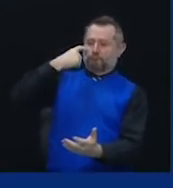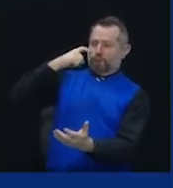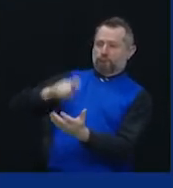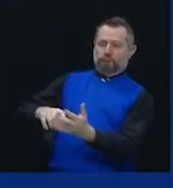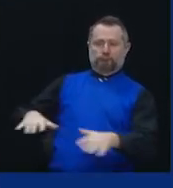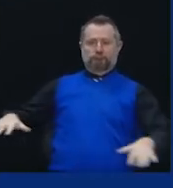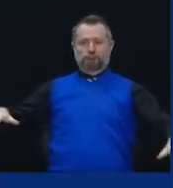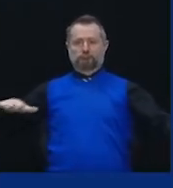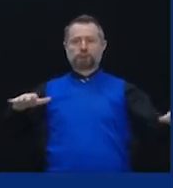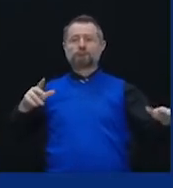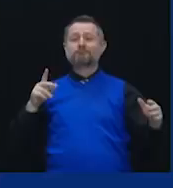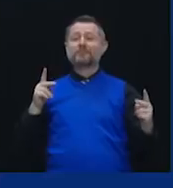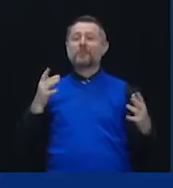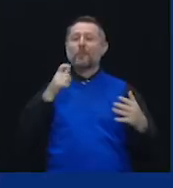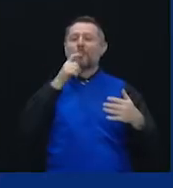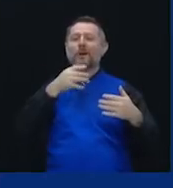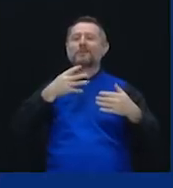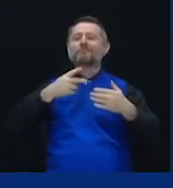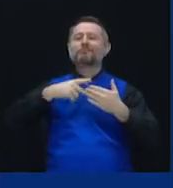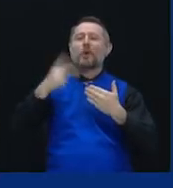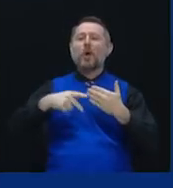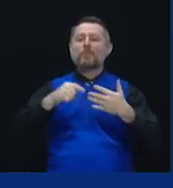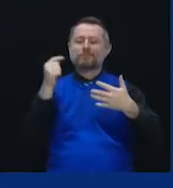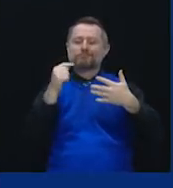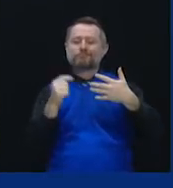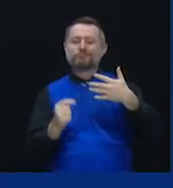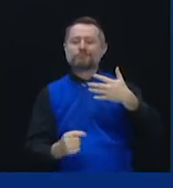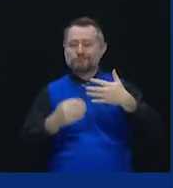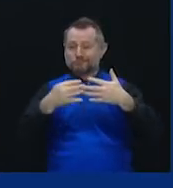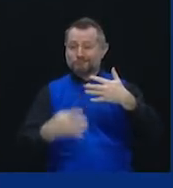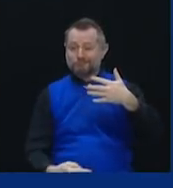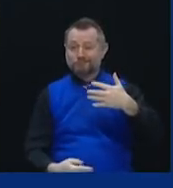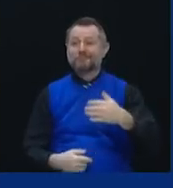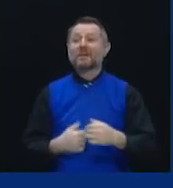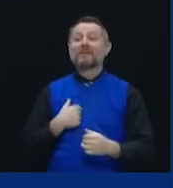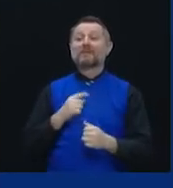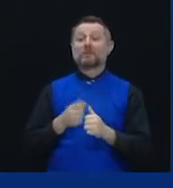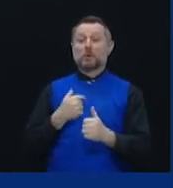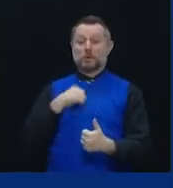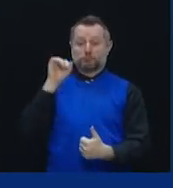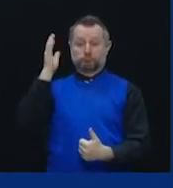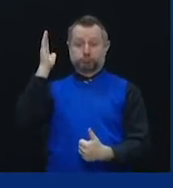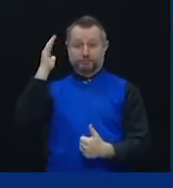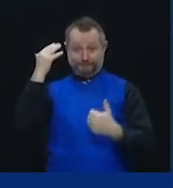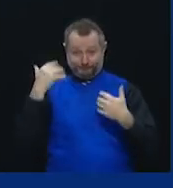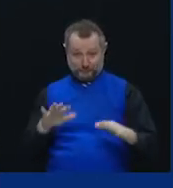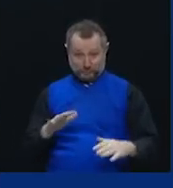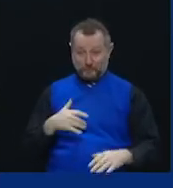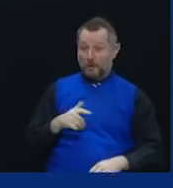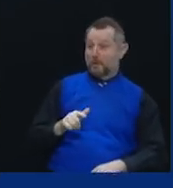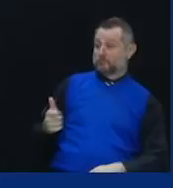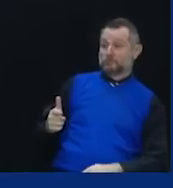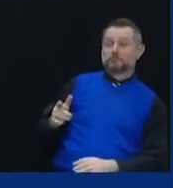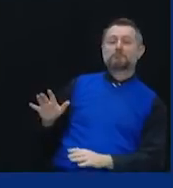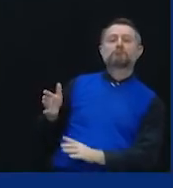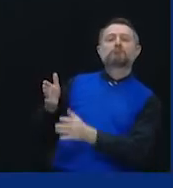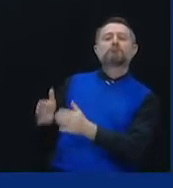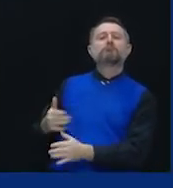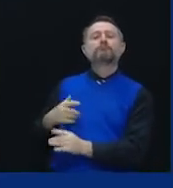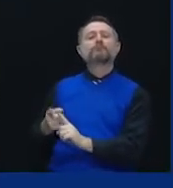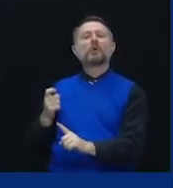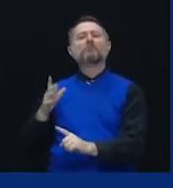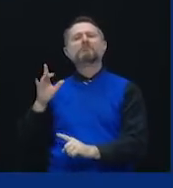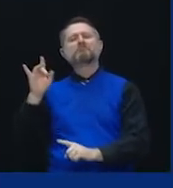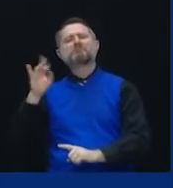to hear from today. I'll make some remarks, and then you'll hear from our great New York State Health Commissioner, Dr. Howard